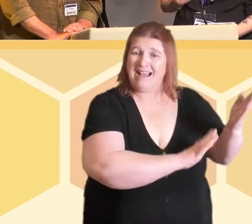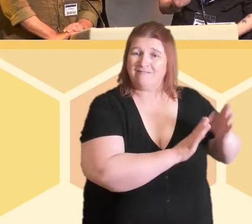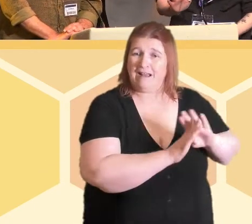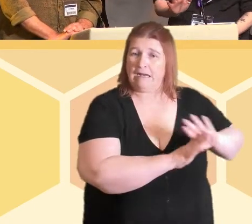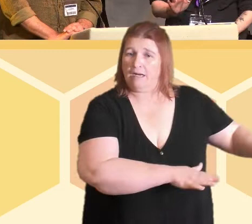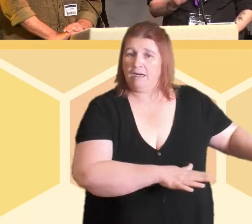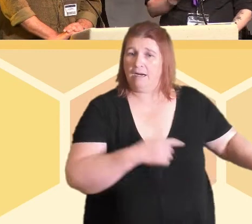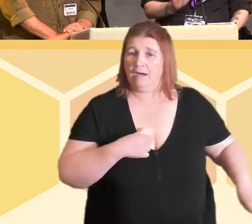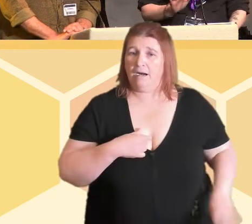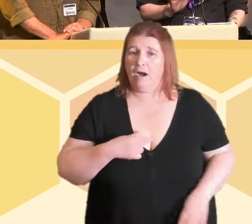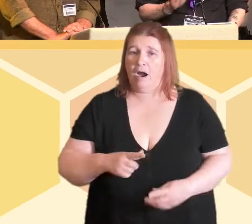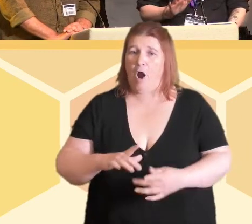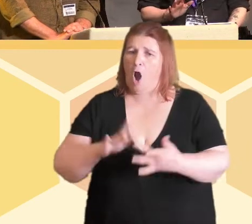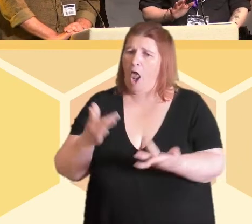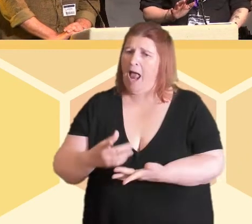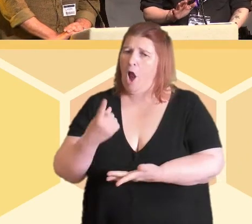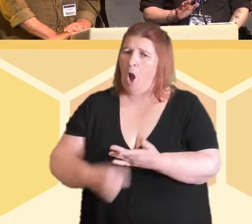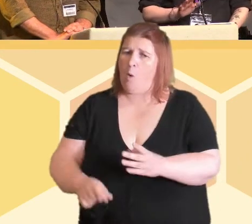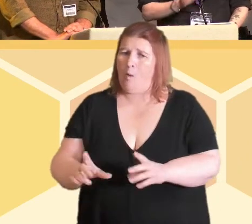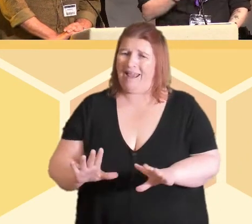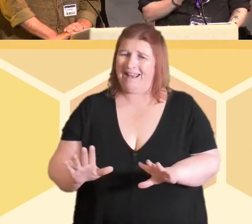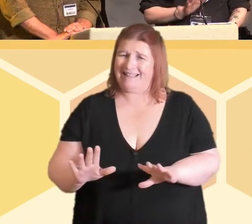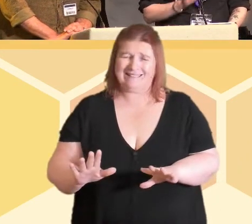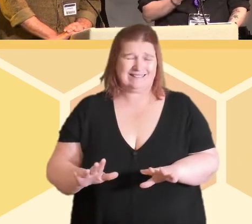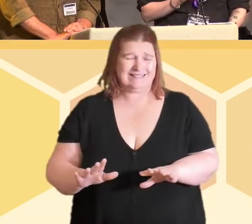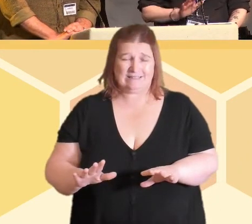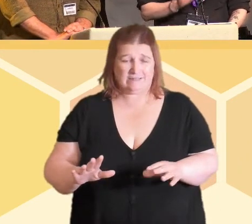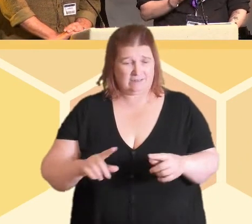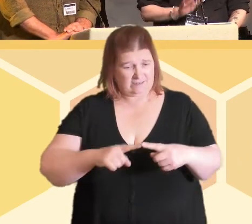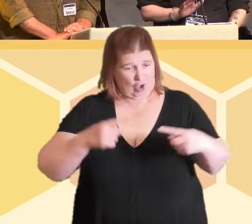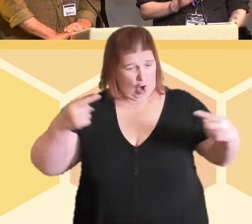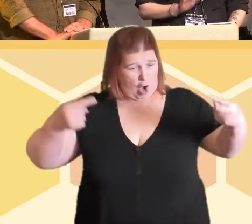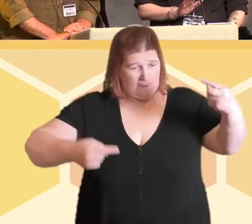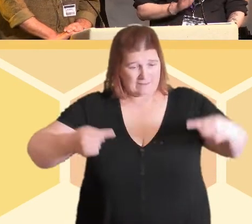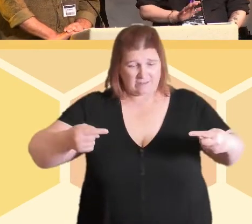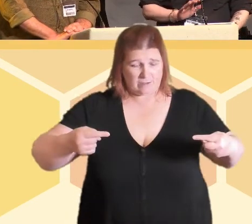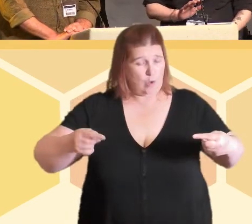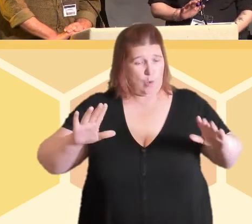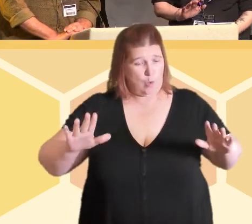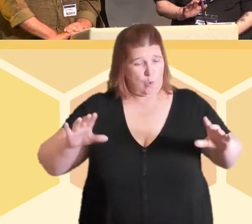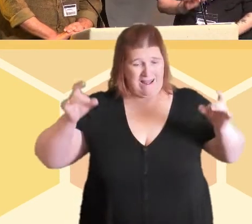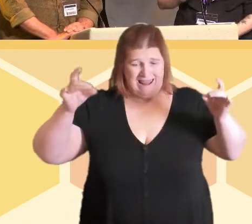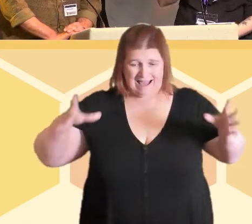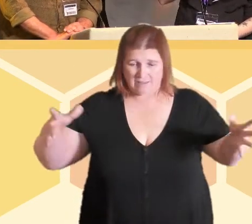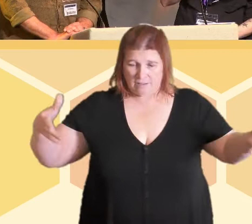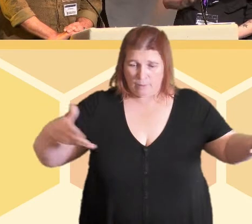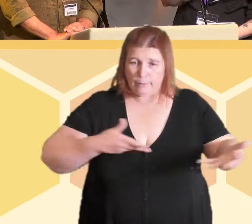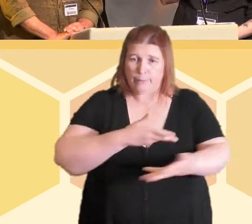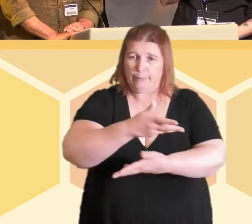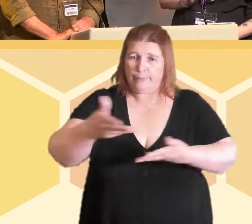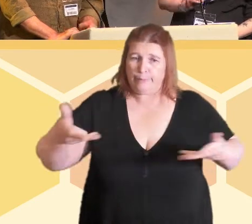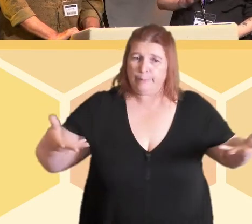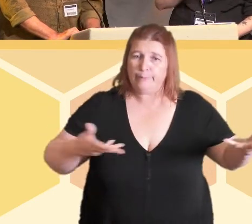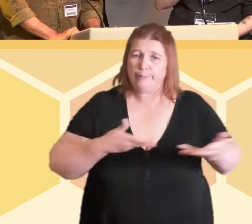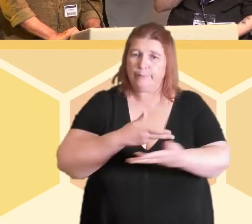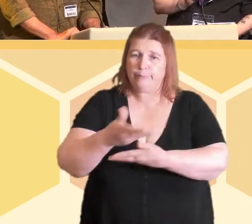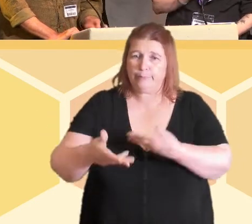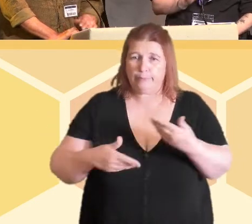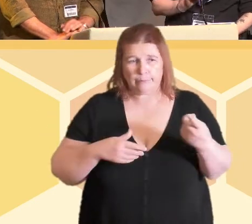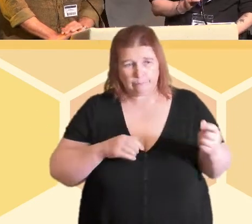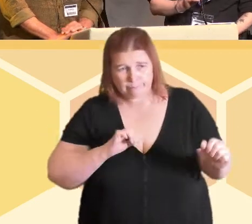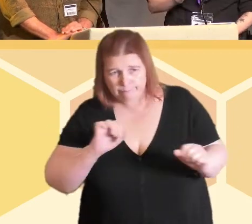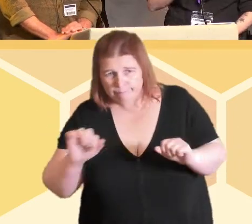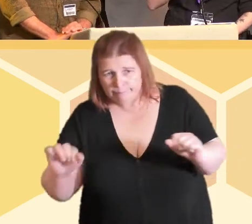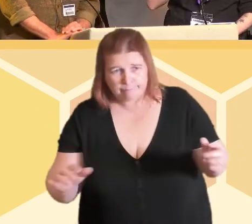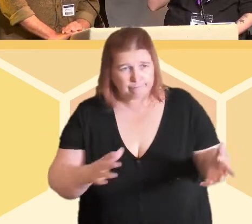in competition with on-site gatherings, but simply want to start the conversation so that engaging people in the